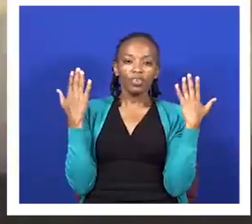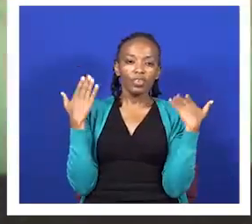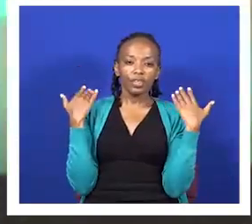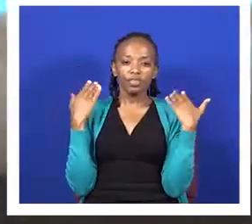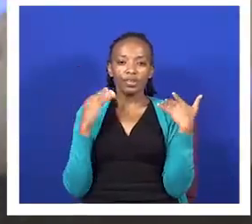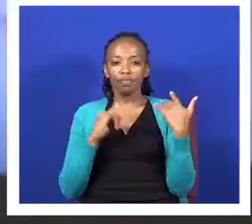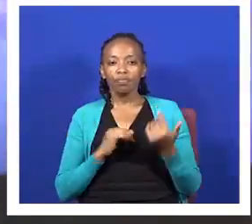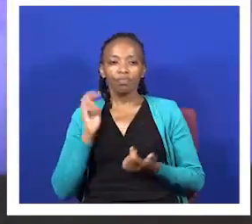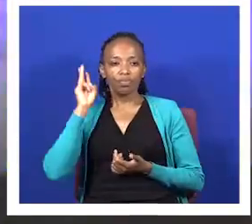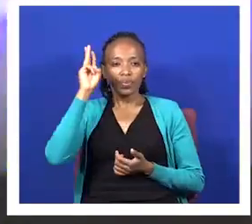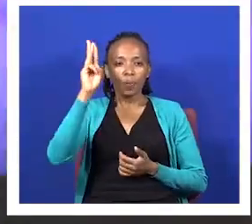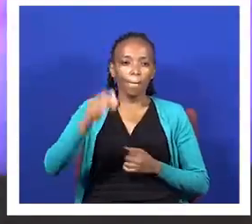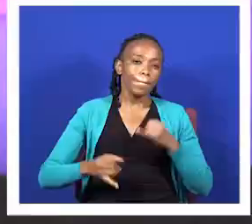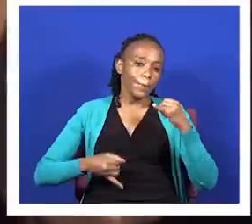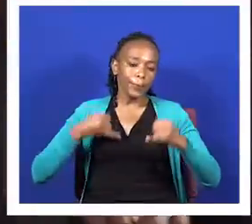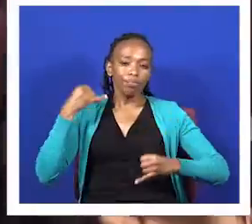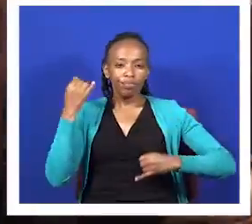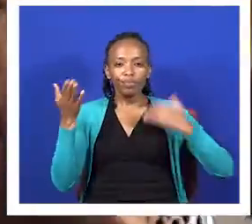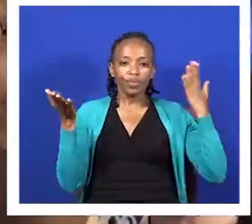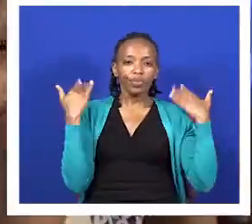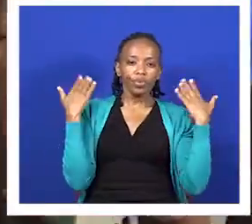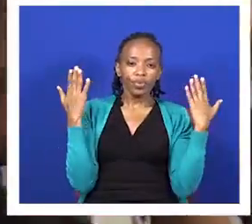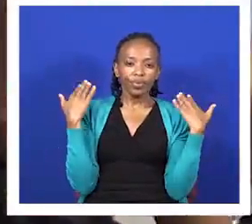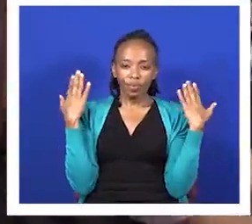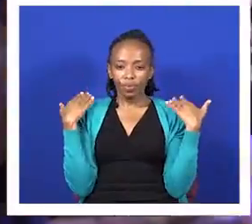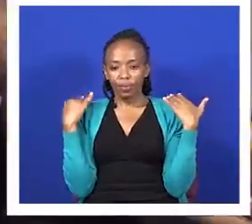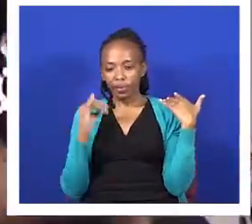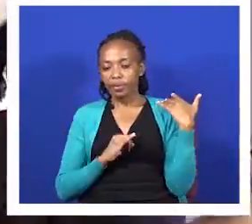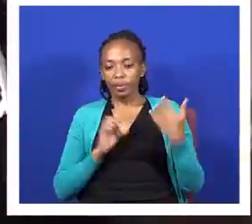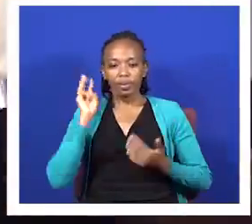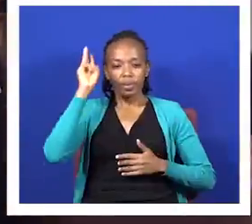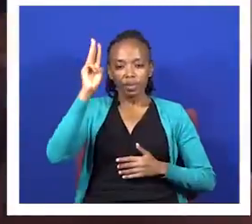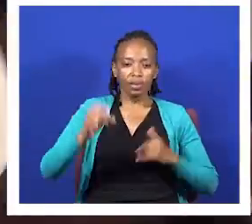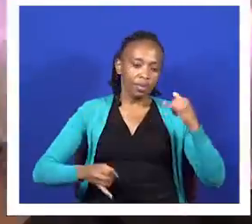will rejoice forever. I will rejoice forever.